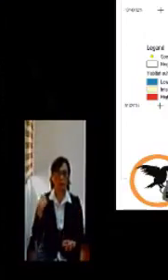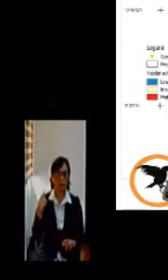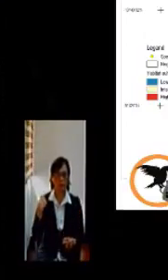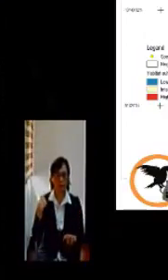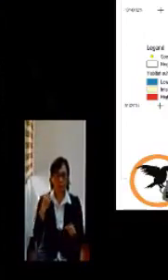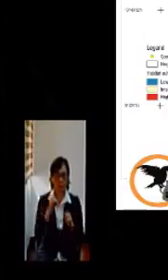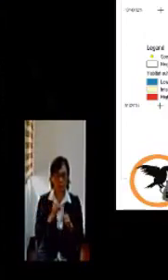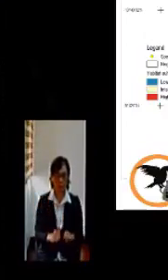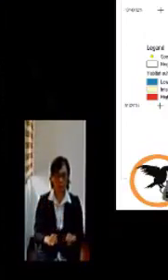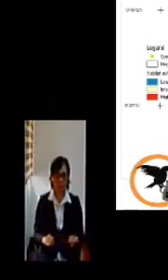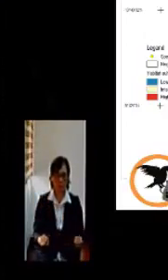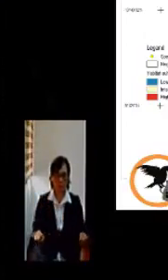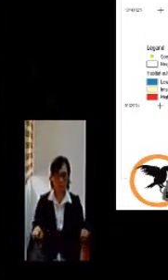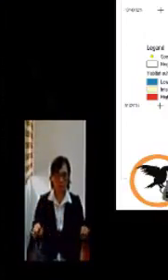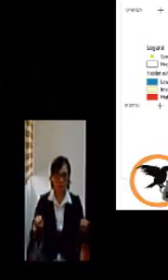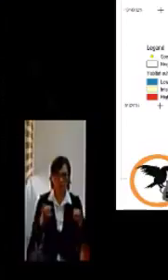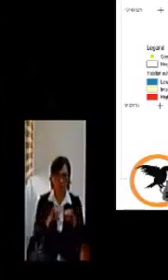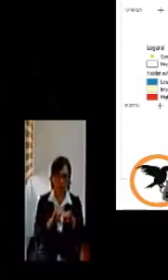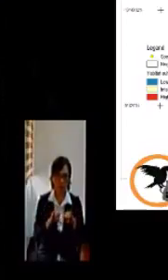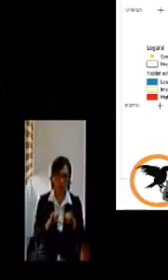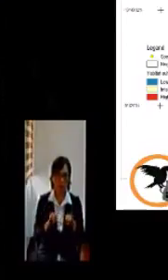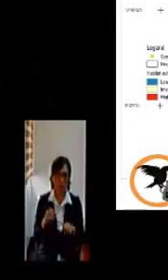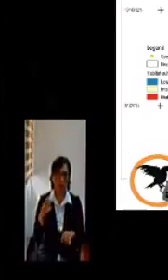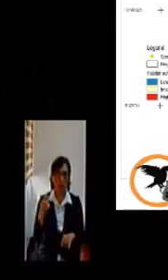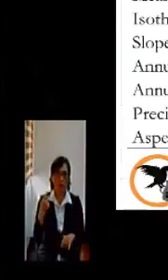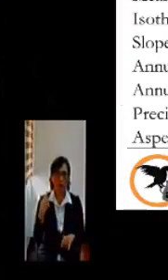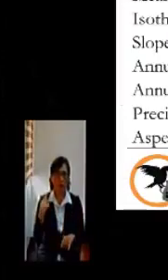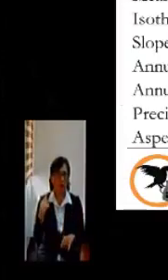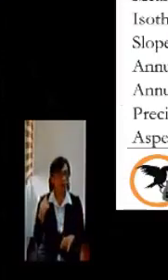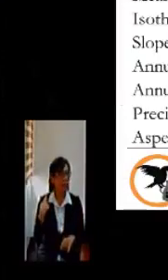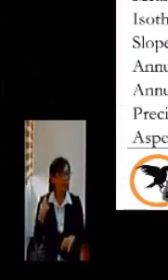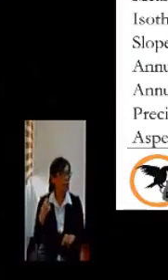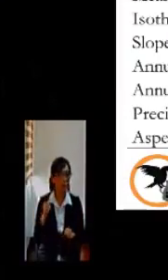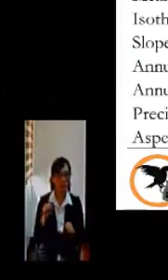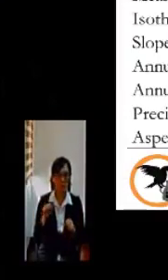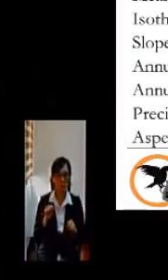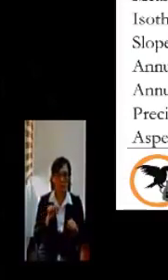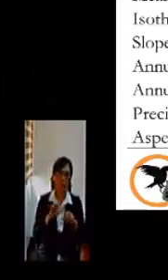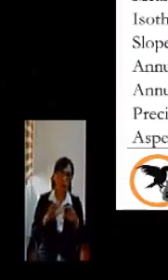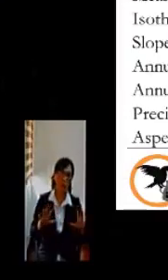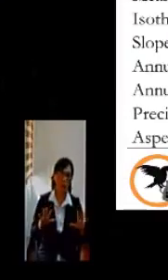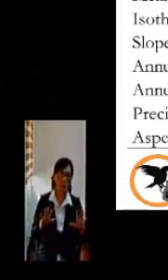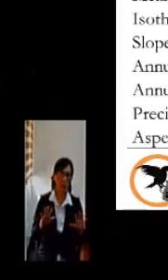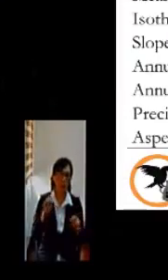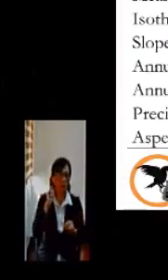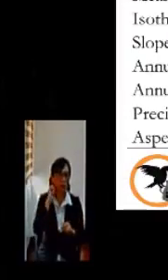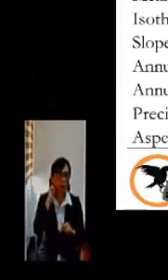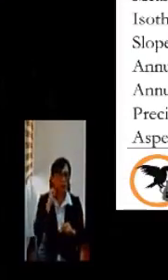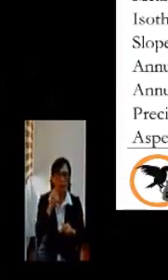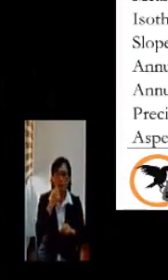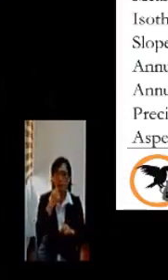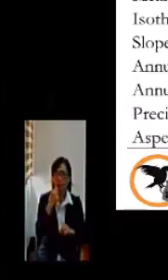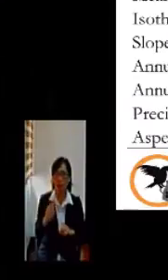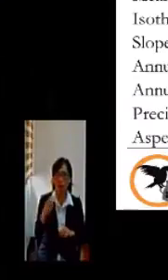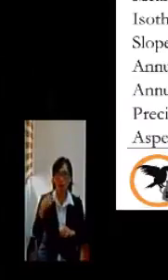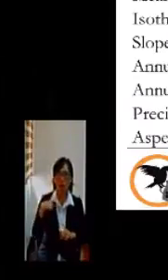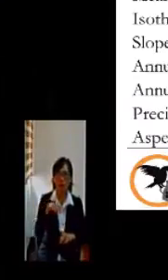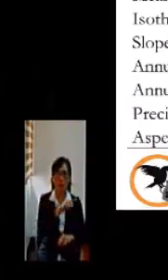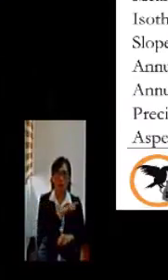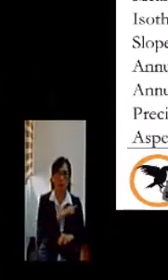significantly contracted or shrunk. It has shrunk. The evidence now tells us that